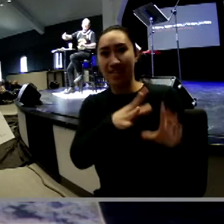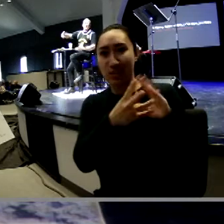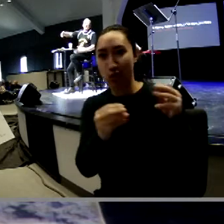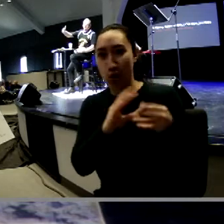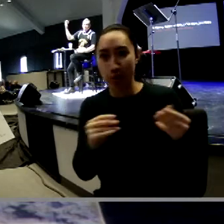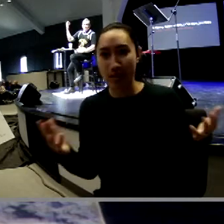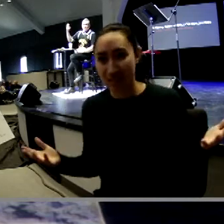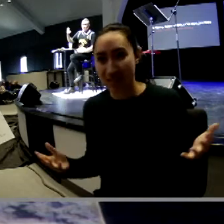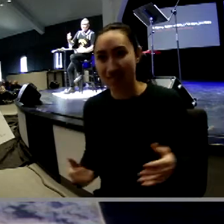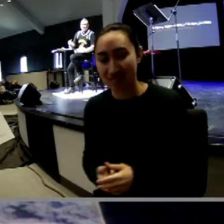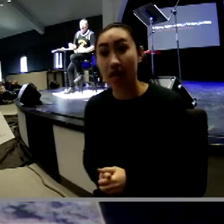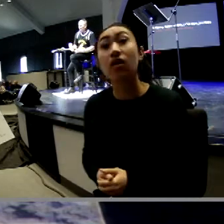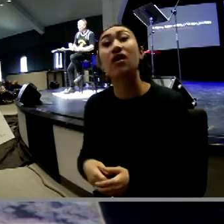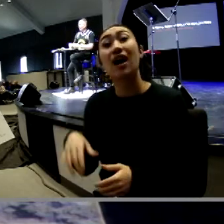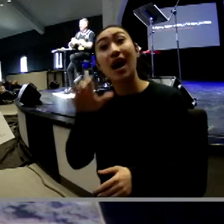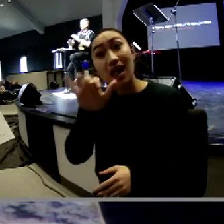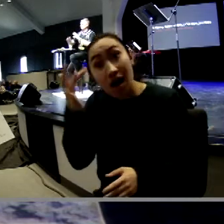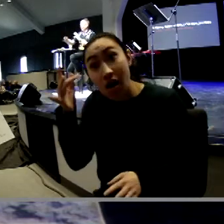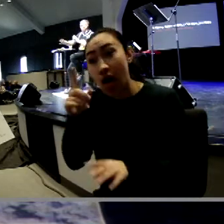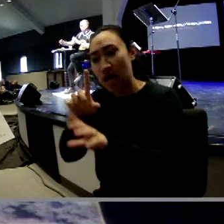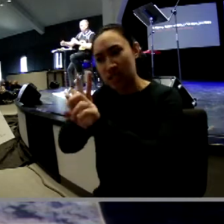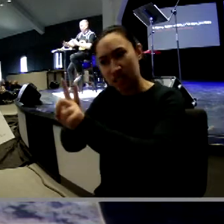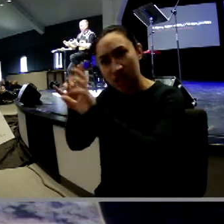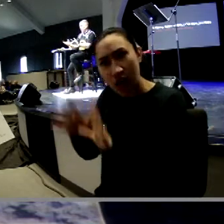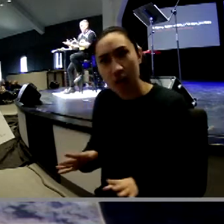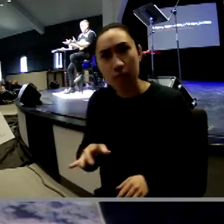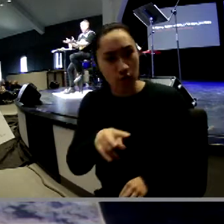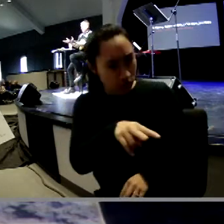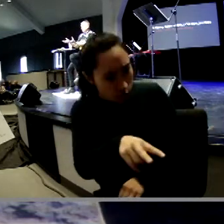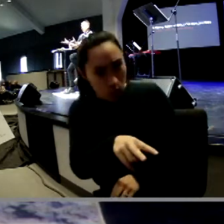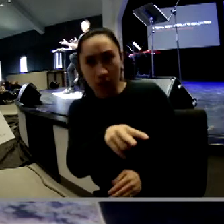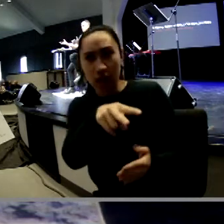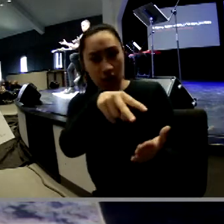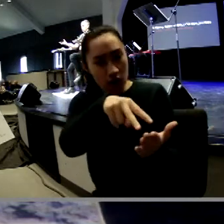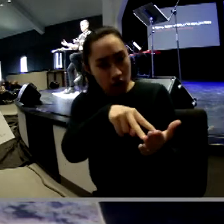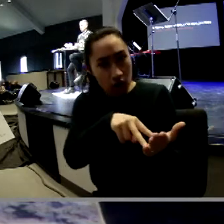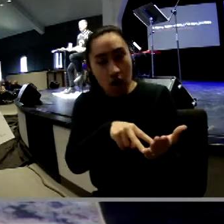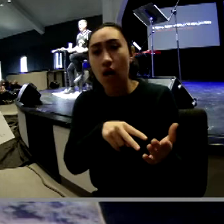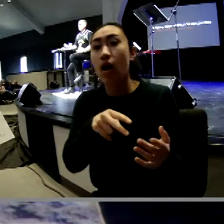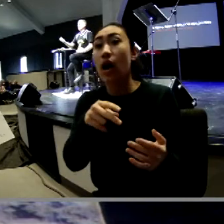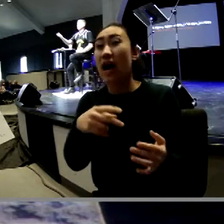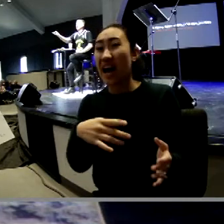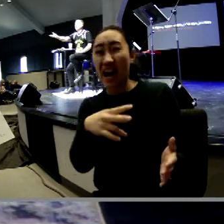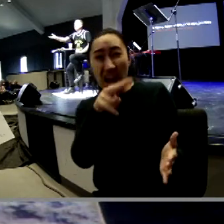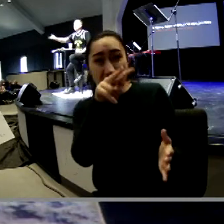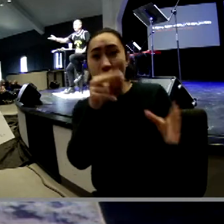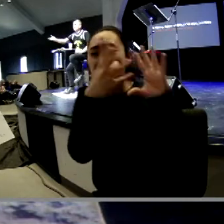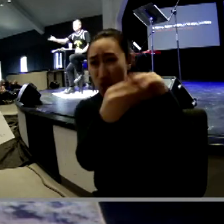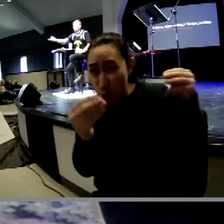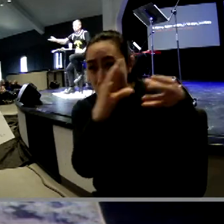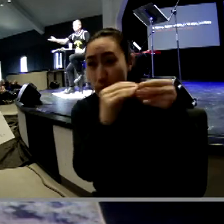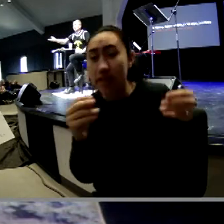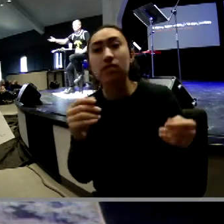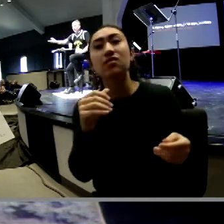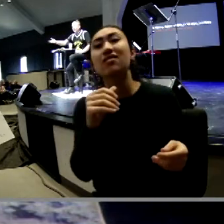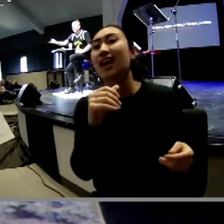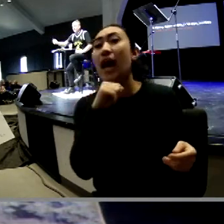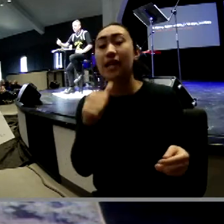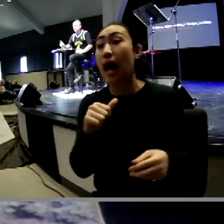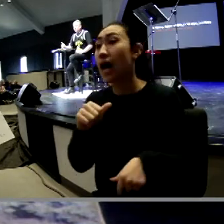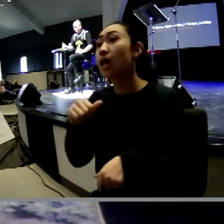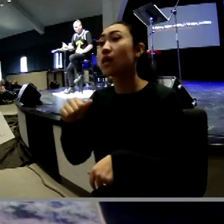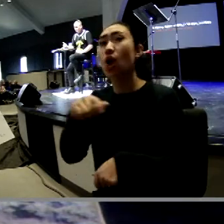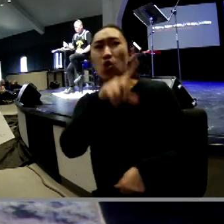when the lights turned on and they got it in a story form, they discovered this treasure. If I give you the answer to a